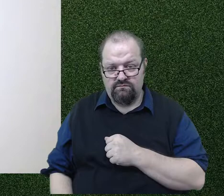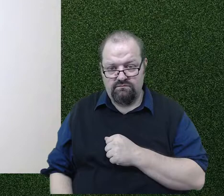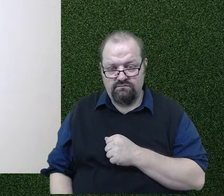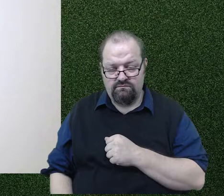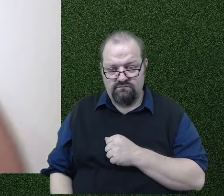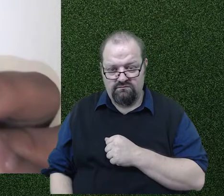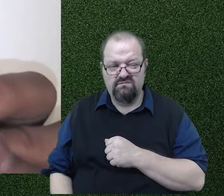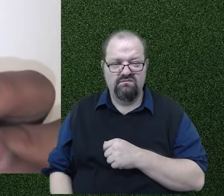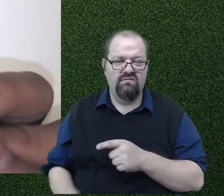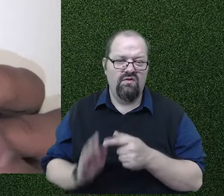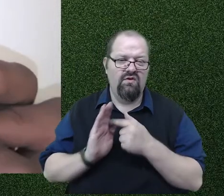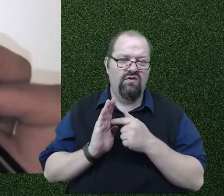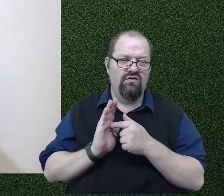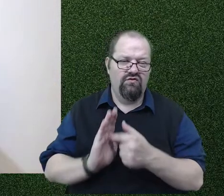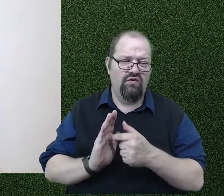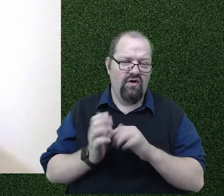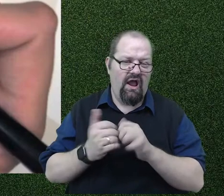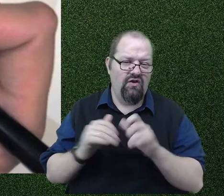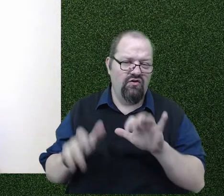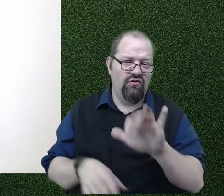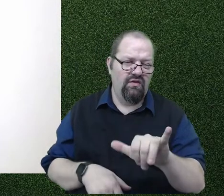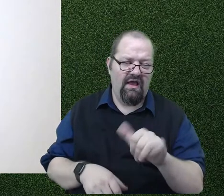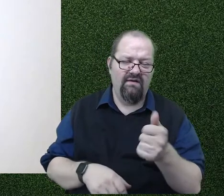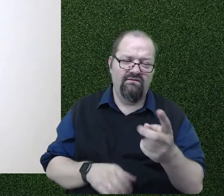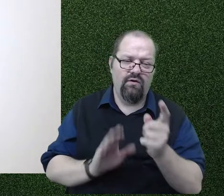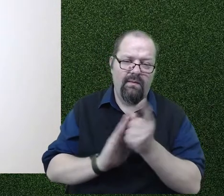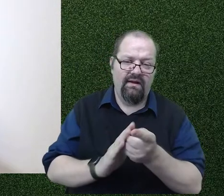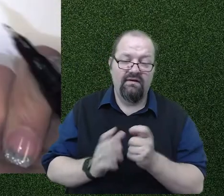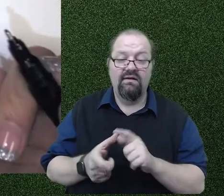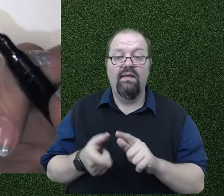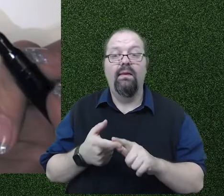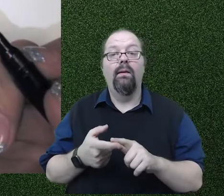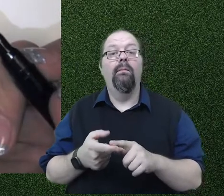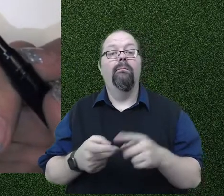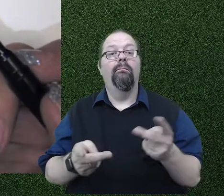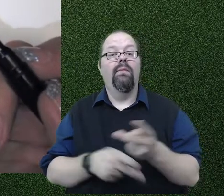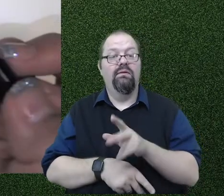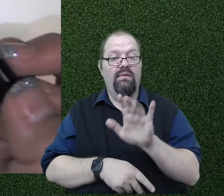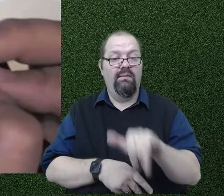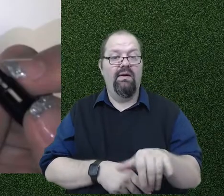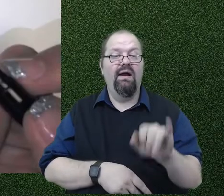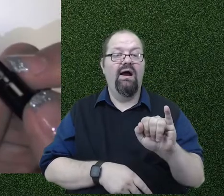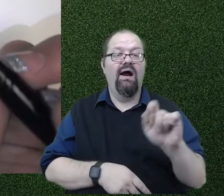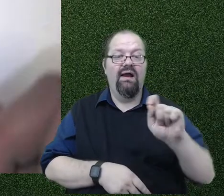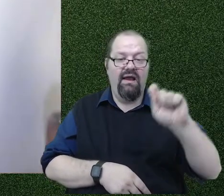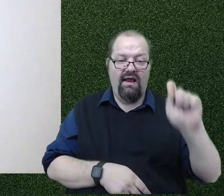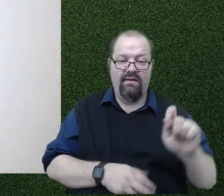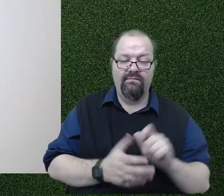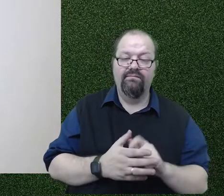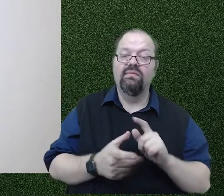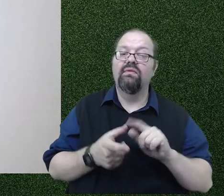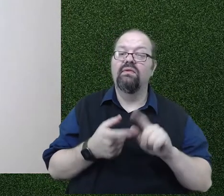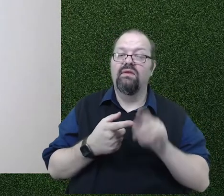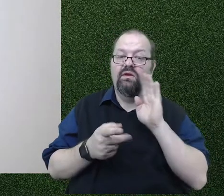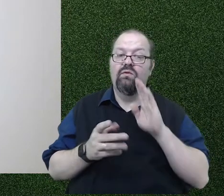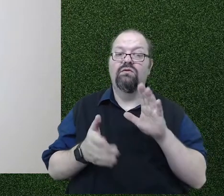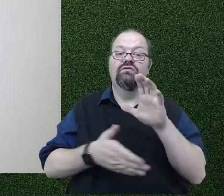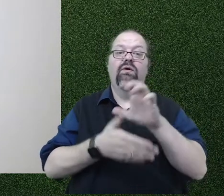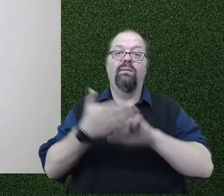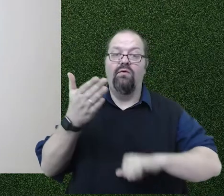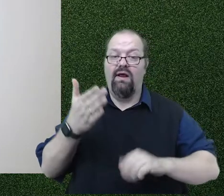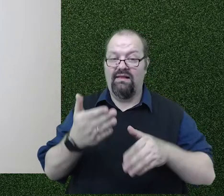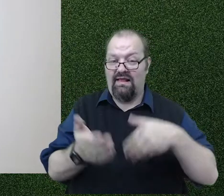And I'll show you how to do that in a minute. And you multiply by I hat. And then you subtract the next